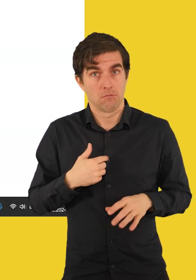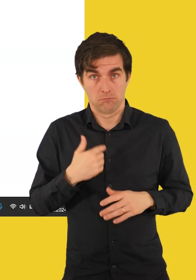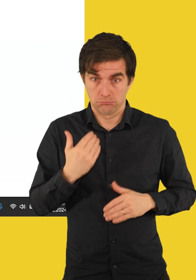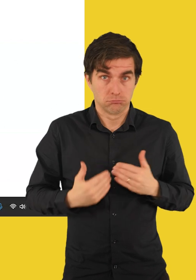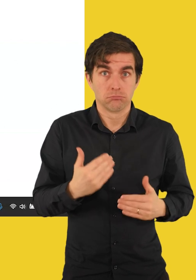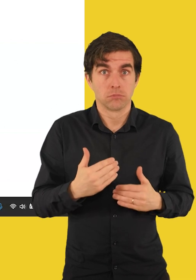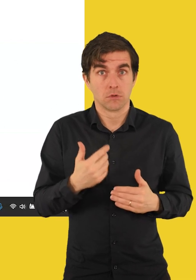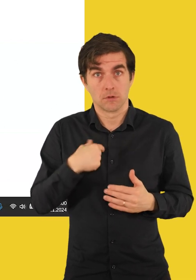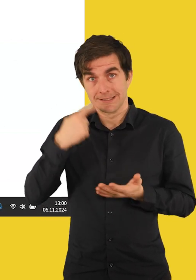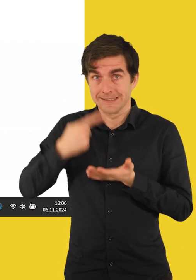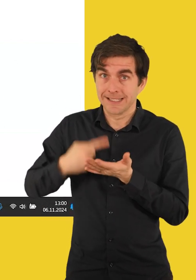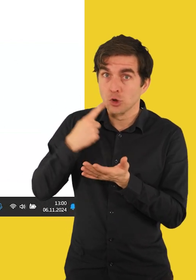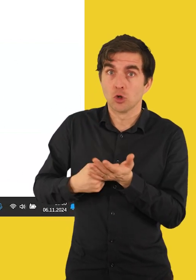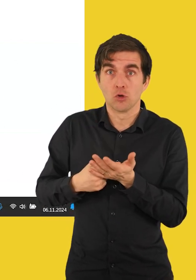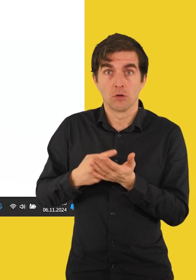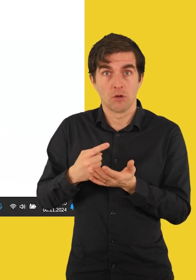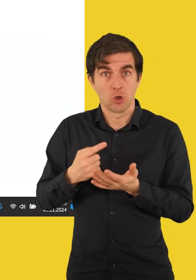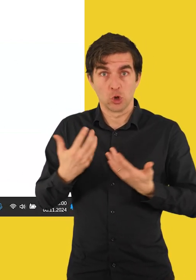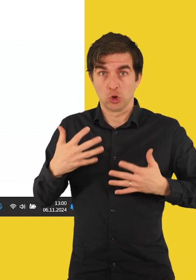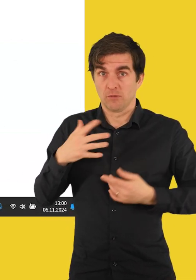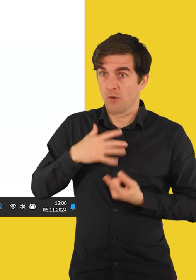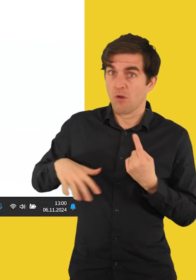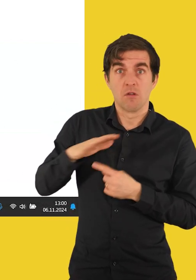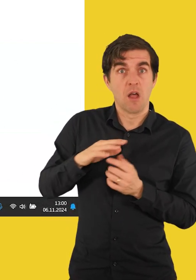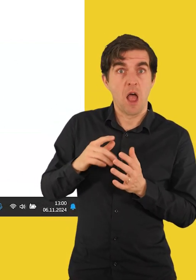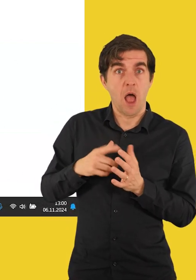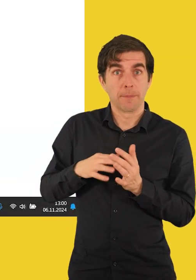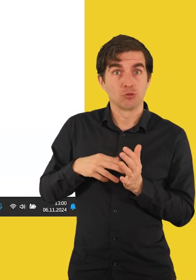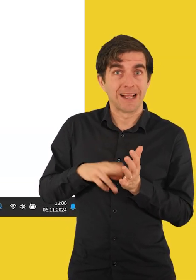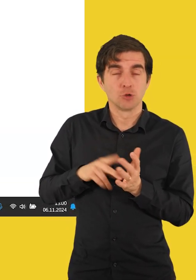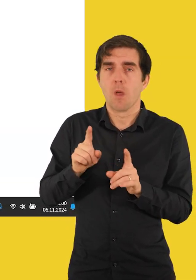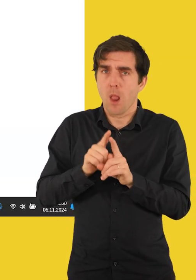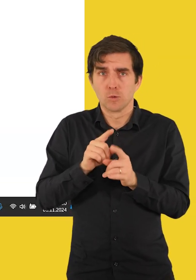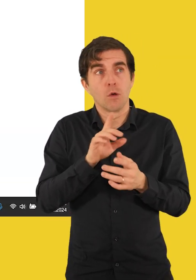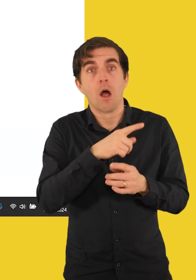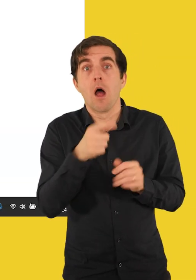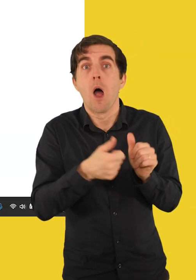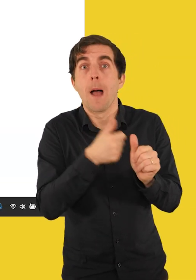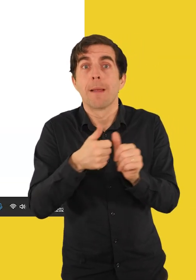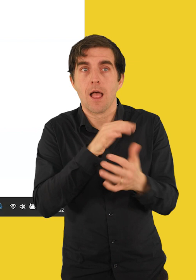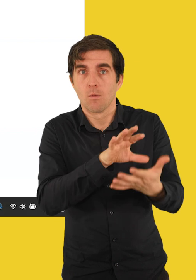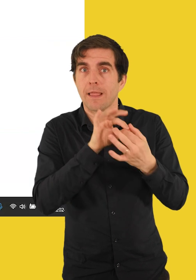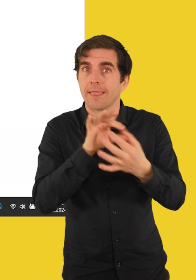do, or the decision making, doesn't just span around the administration, but covers also the